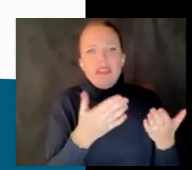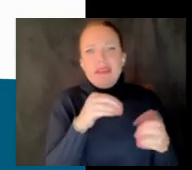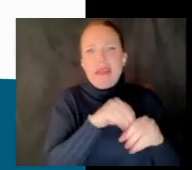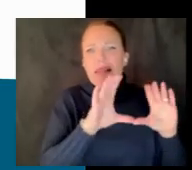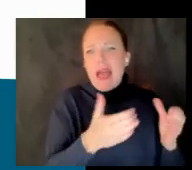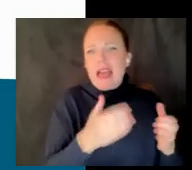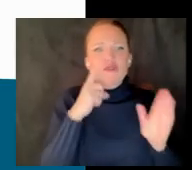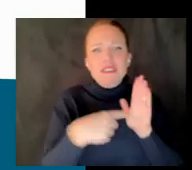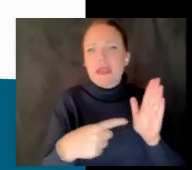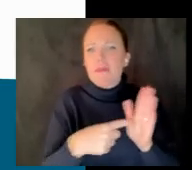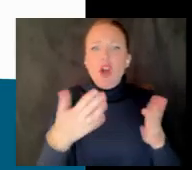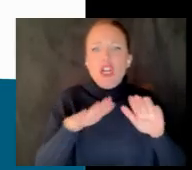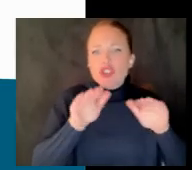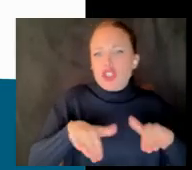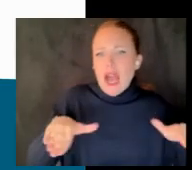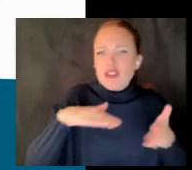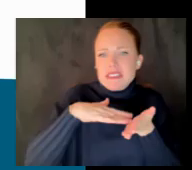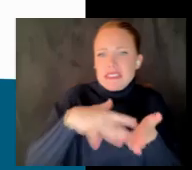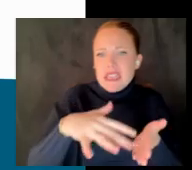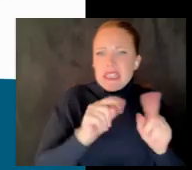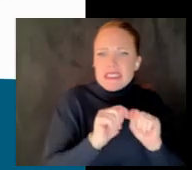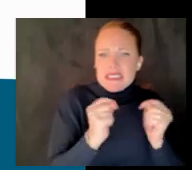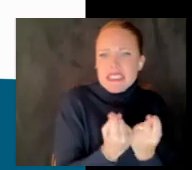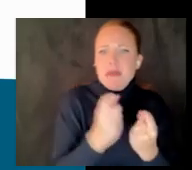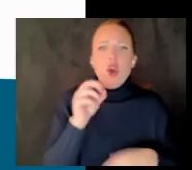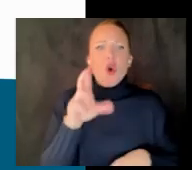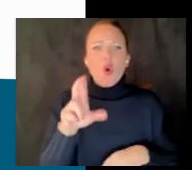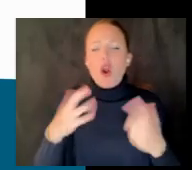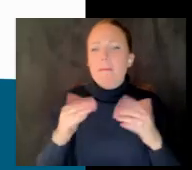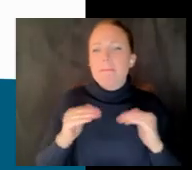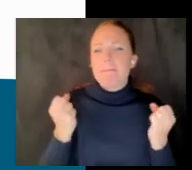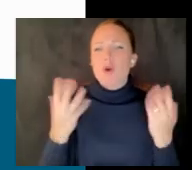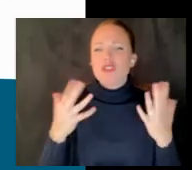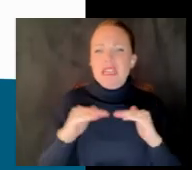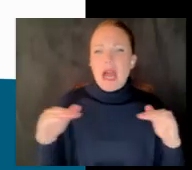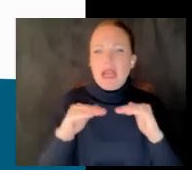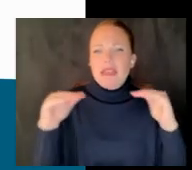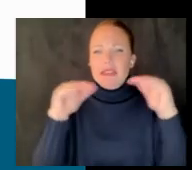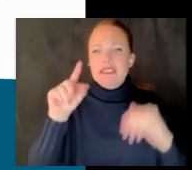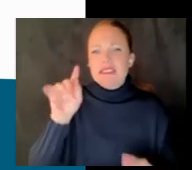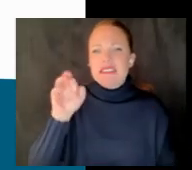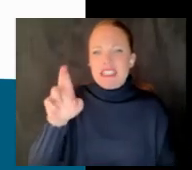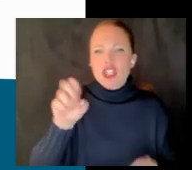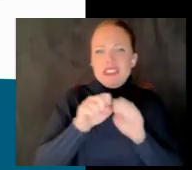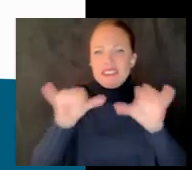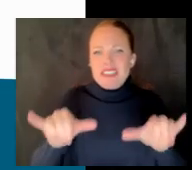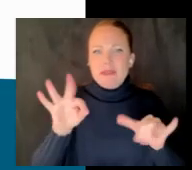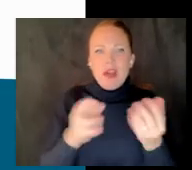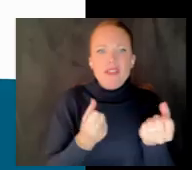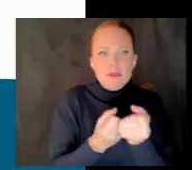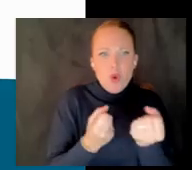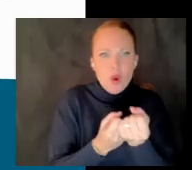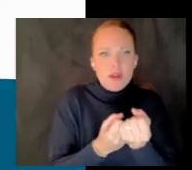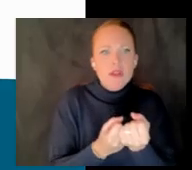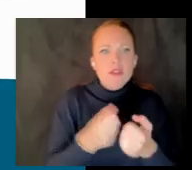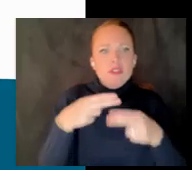study team or a multi-tiered systems of support, or MTSS team. The local screening team may